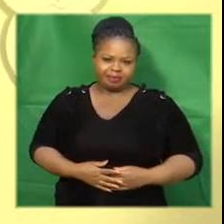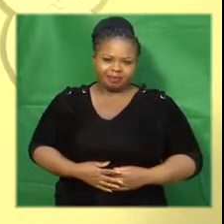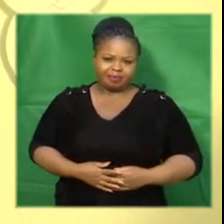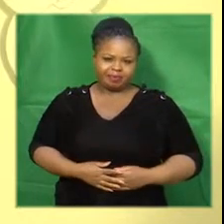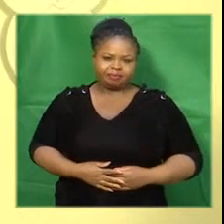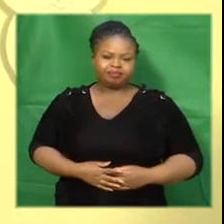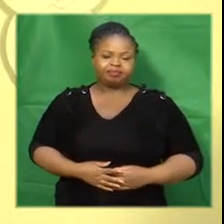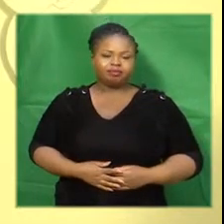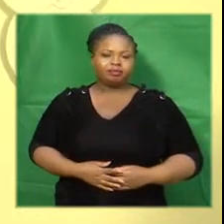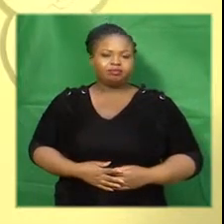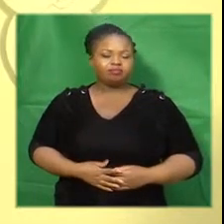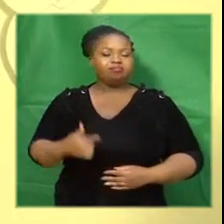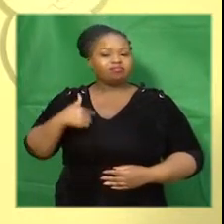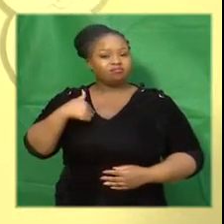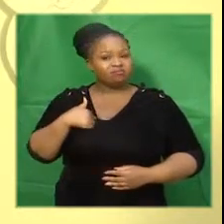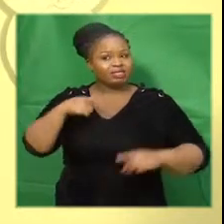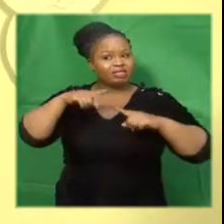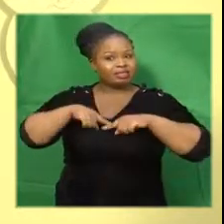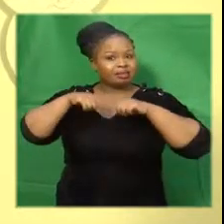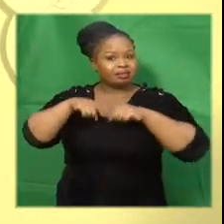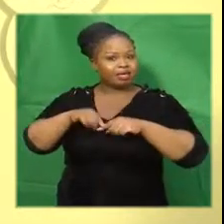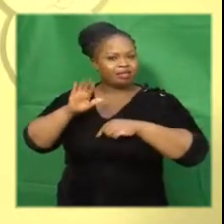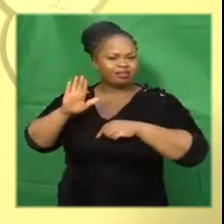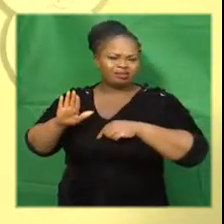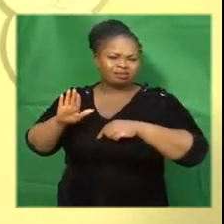I had prevailed on him to stay on,